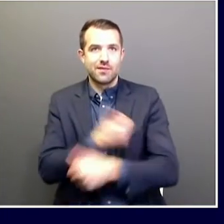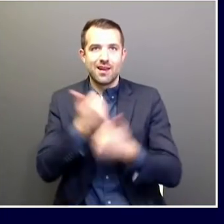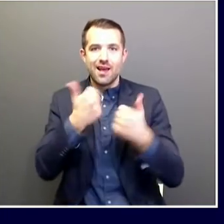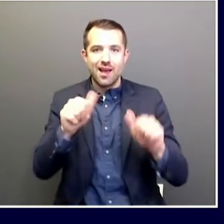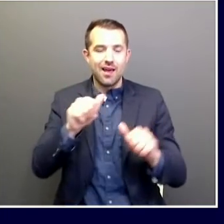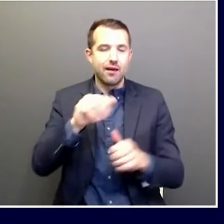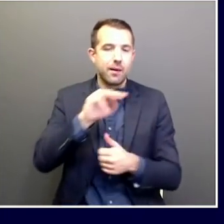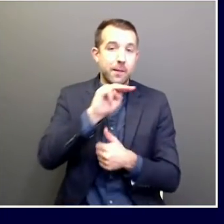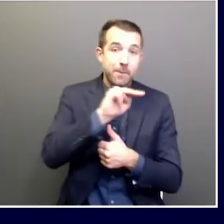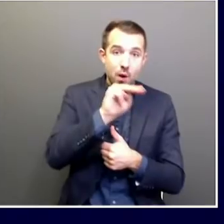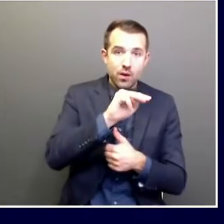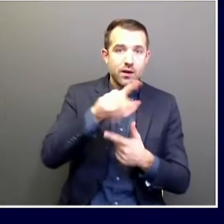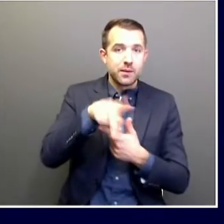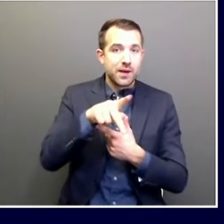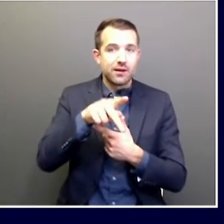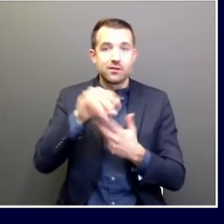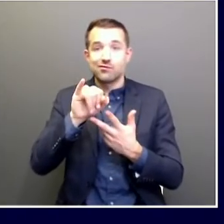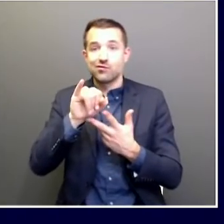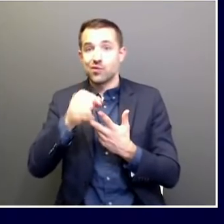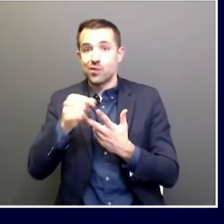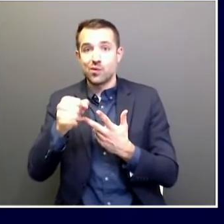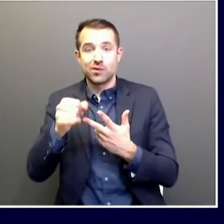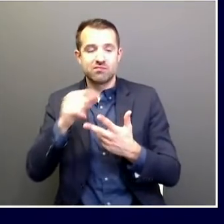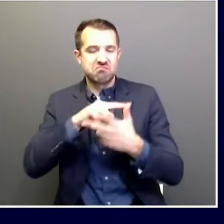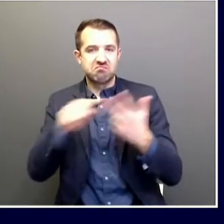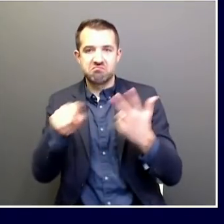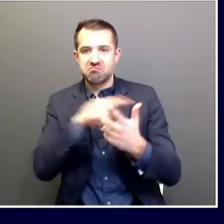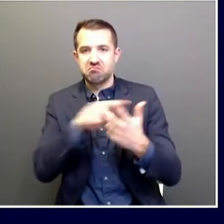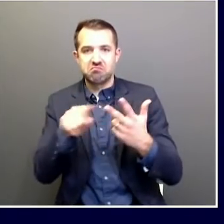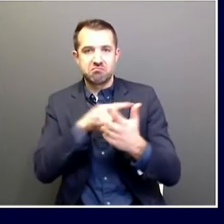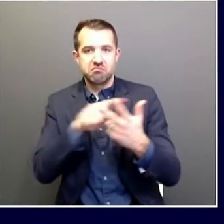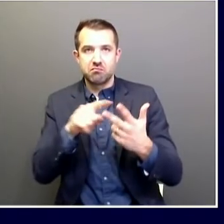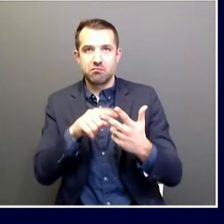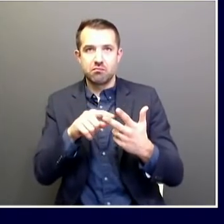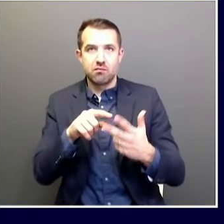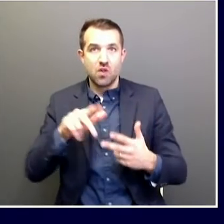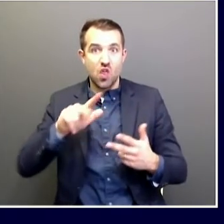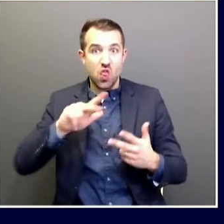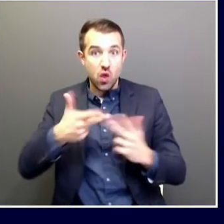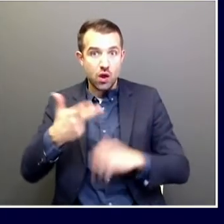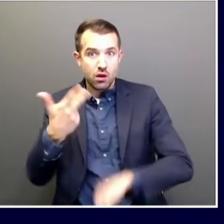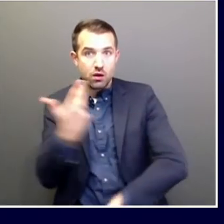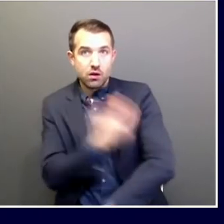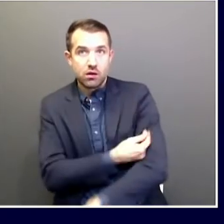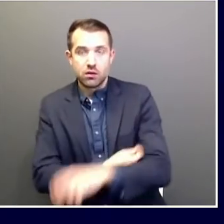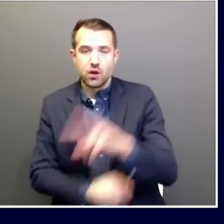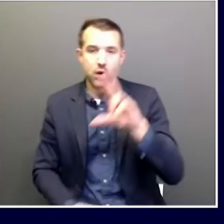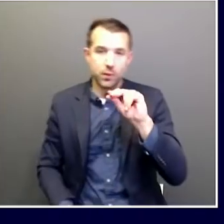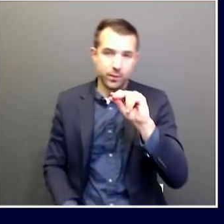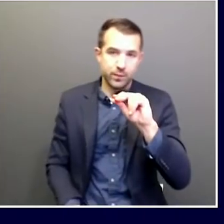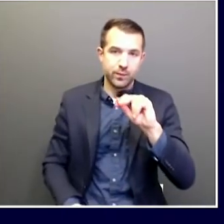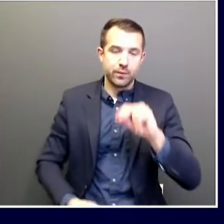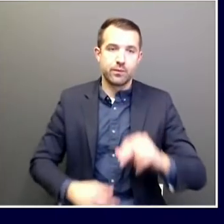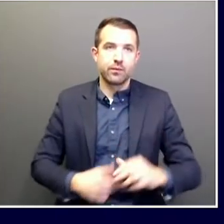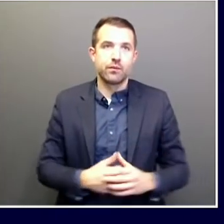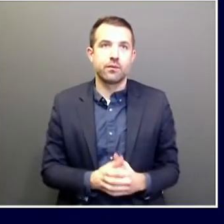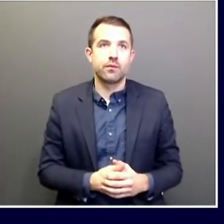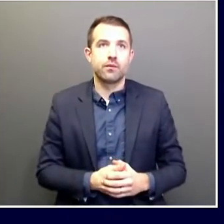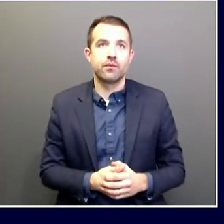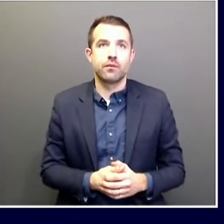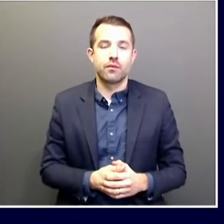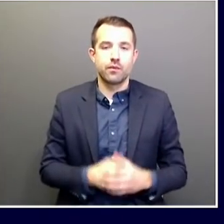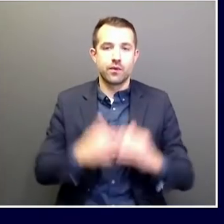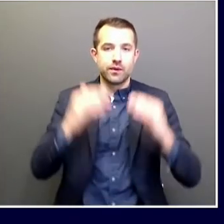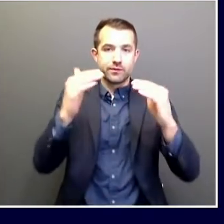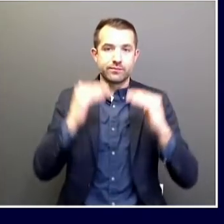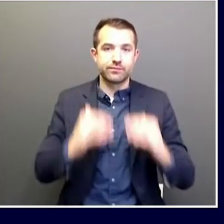after their second shot, they've gotten their booster. Okay. Thank you. Mm-hmm. Let me go to Sean Murphy at